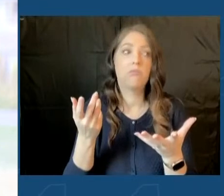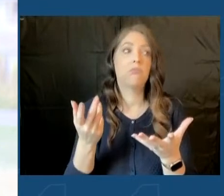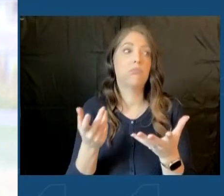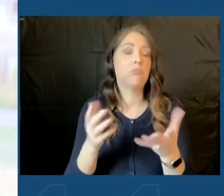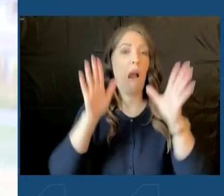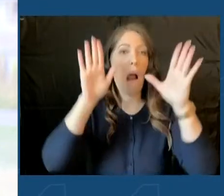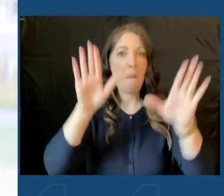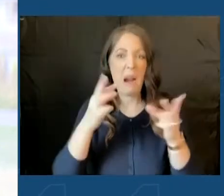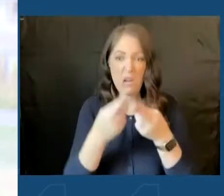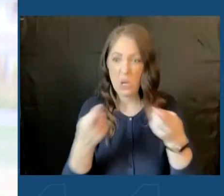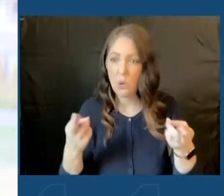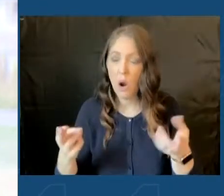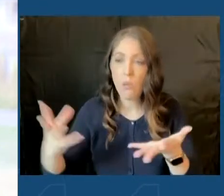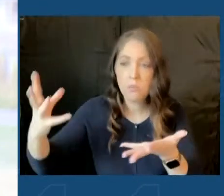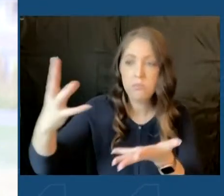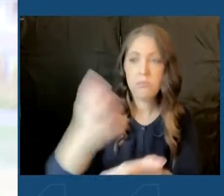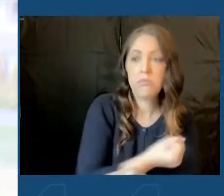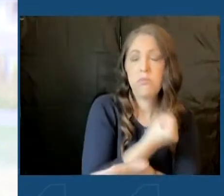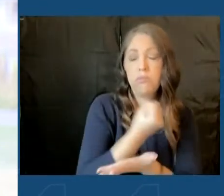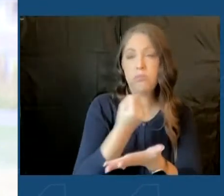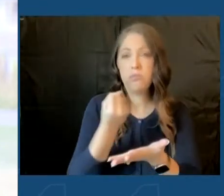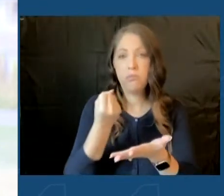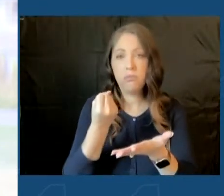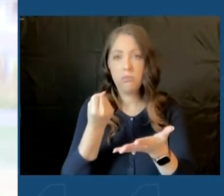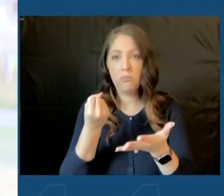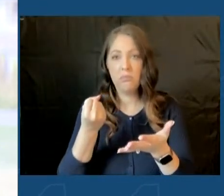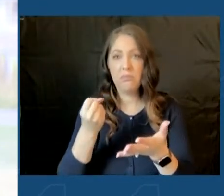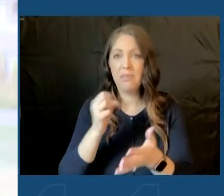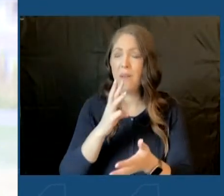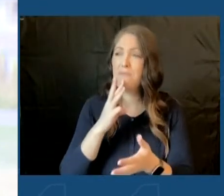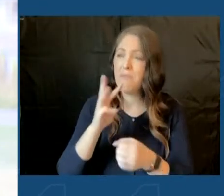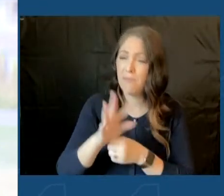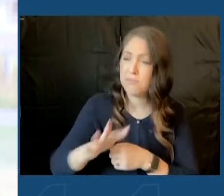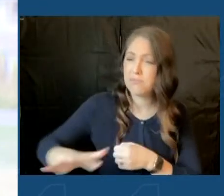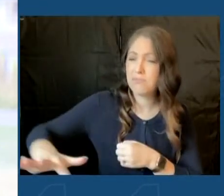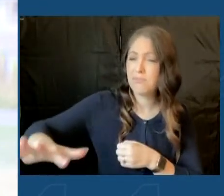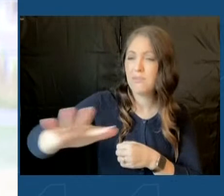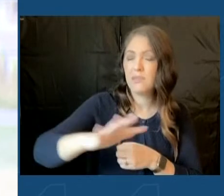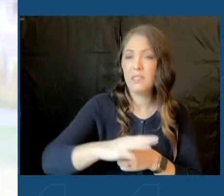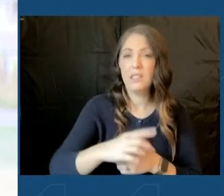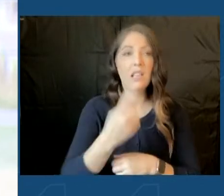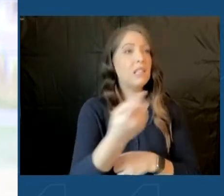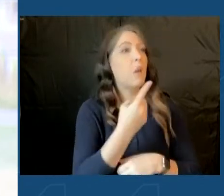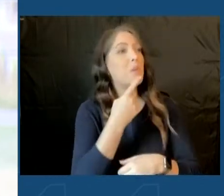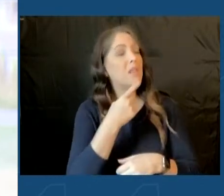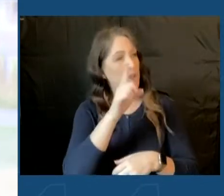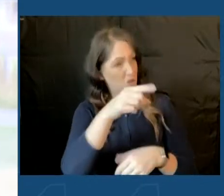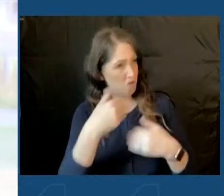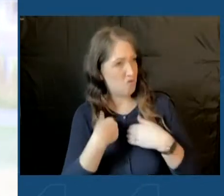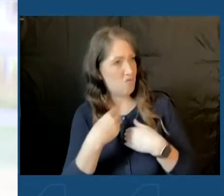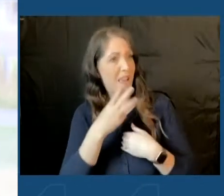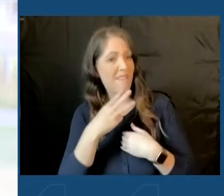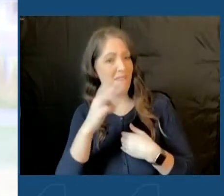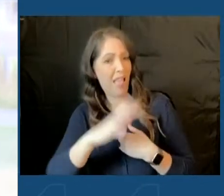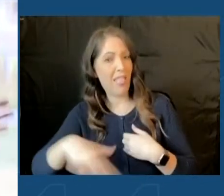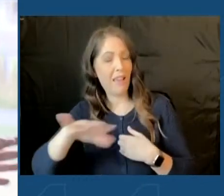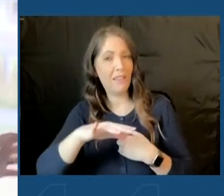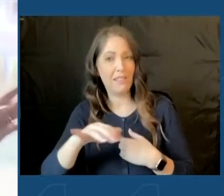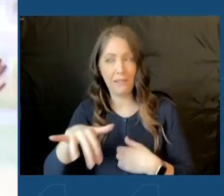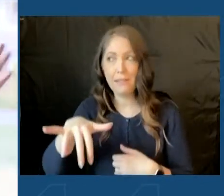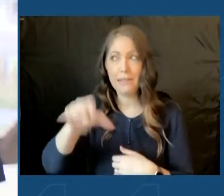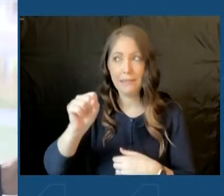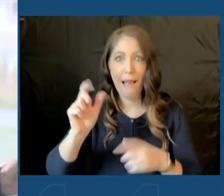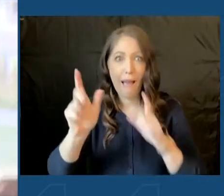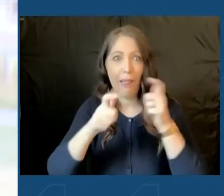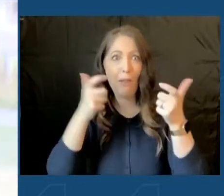extraordinary resources we have here, this beautiful lake? Someone said, do you have any lakes up your way? I said, yeah, the Great Lake. We call it